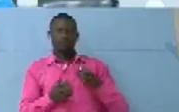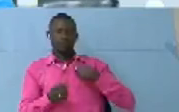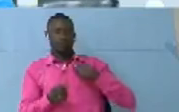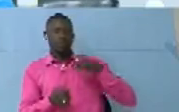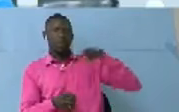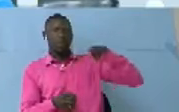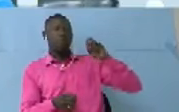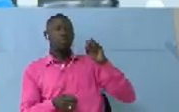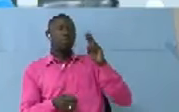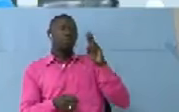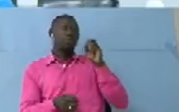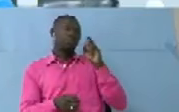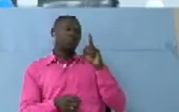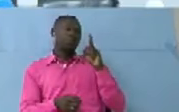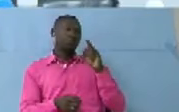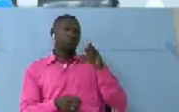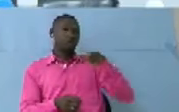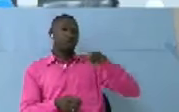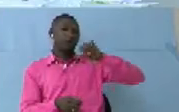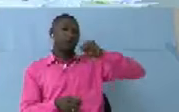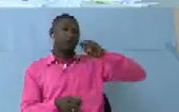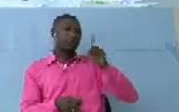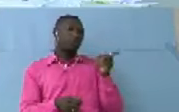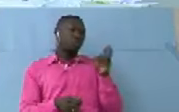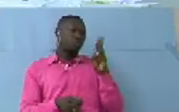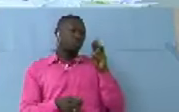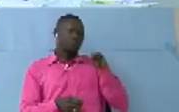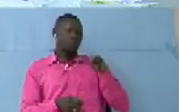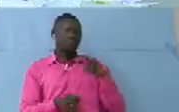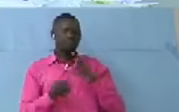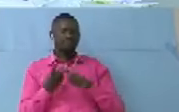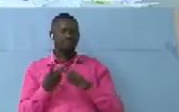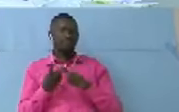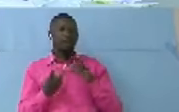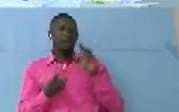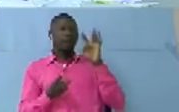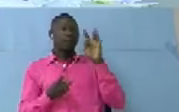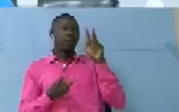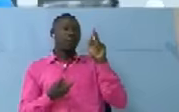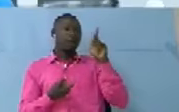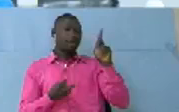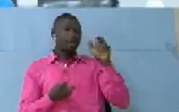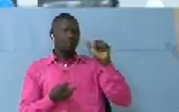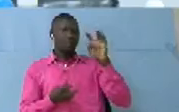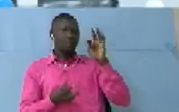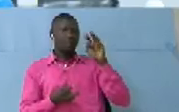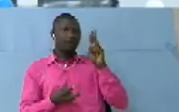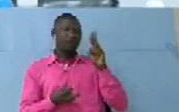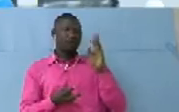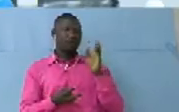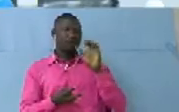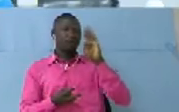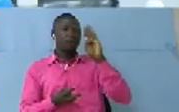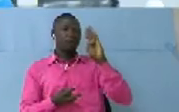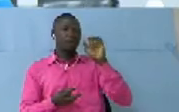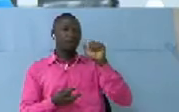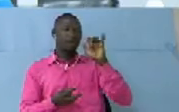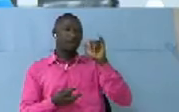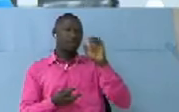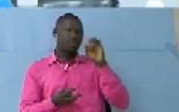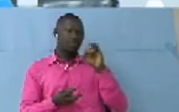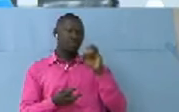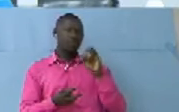you. Myself, Modungam. Afubayo. Afubayo. Ibrahima Jabang.